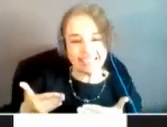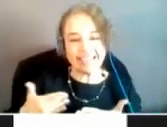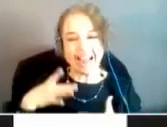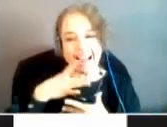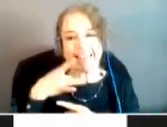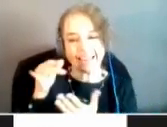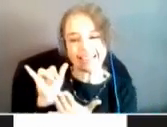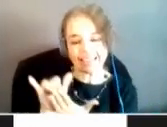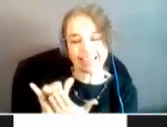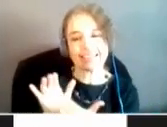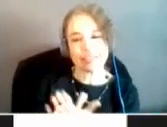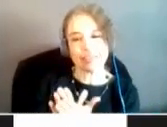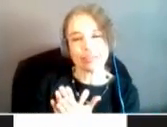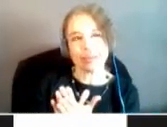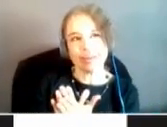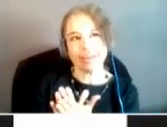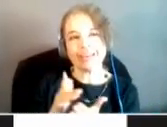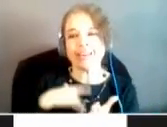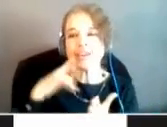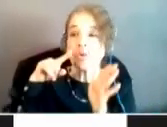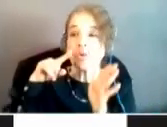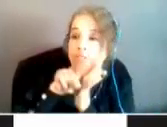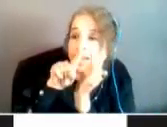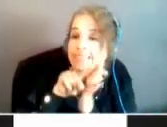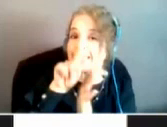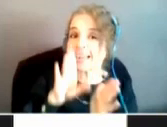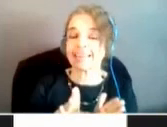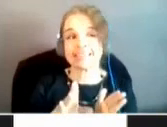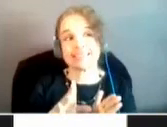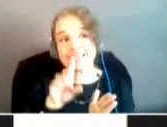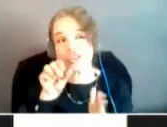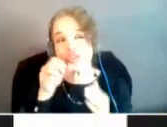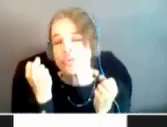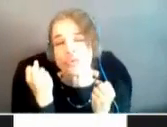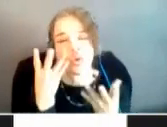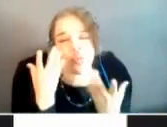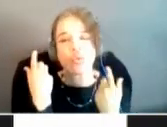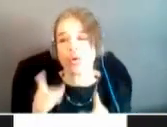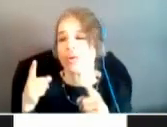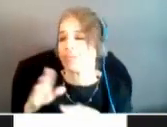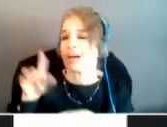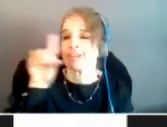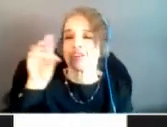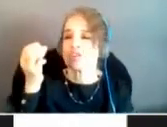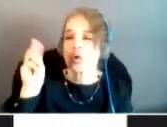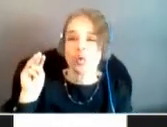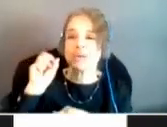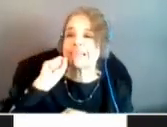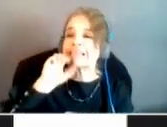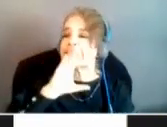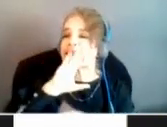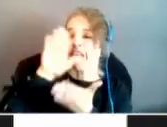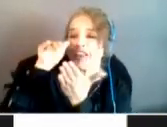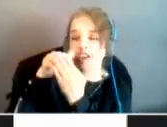like that. And then I think, you know, to investigate, you know, there's so much happening on Zoom. I think Seniors